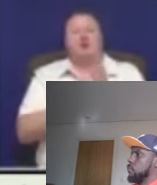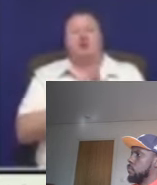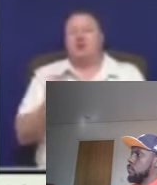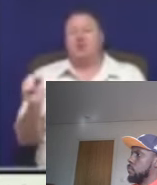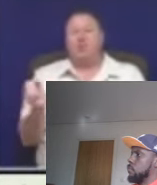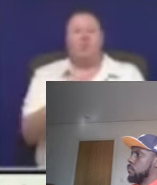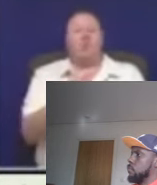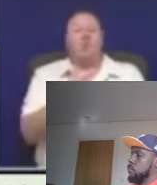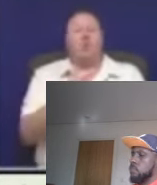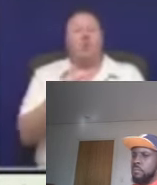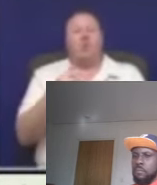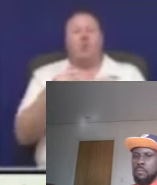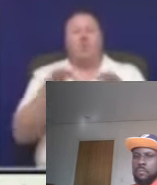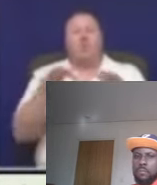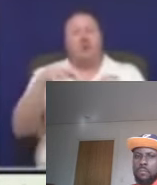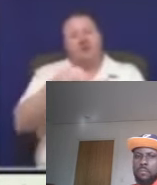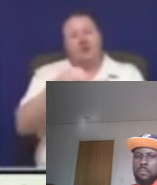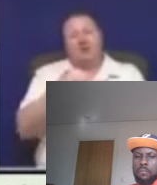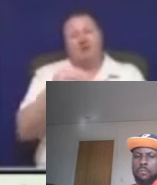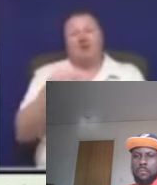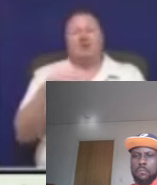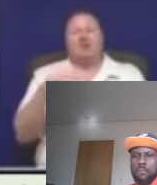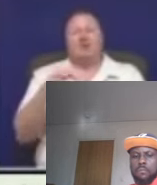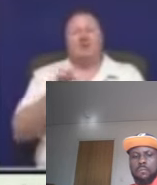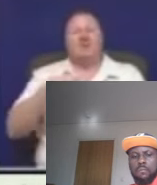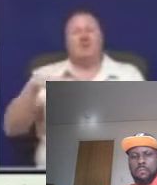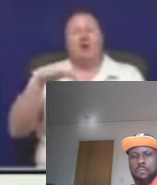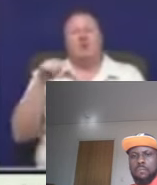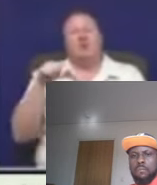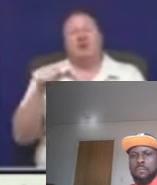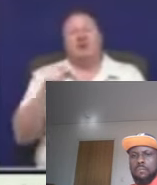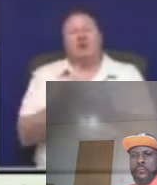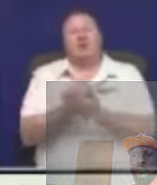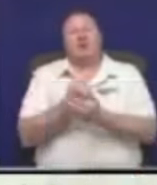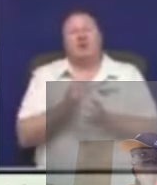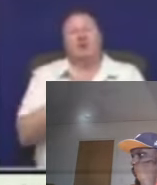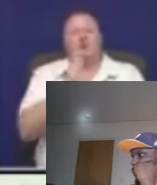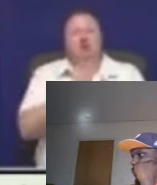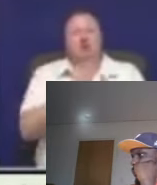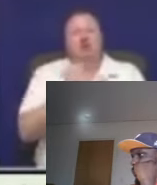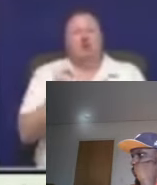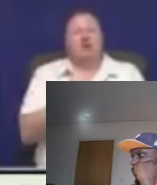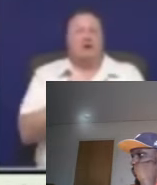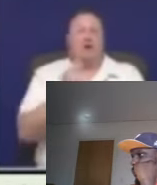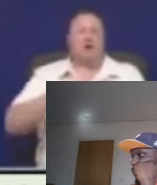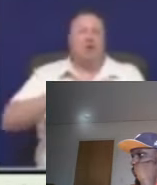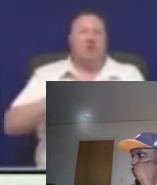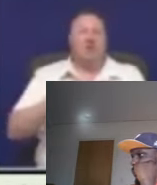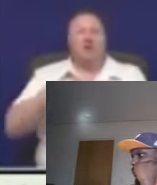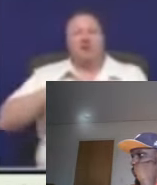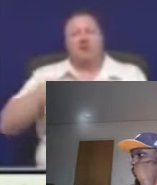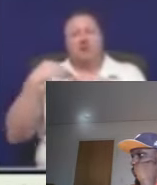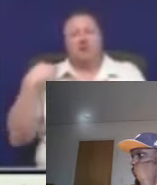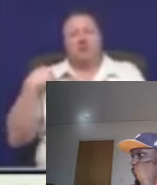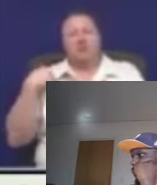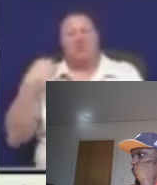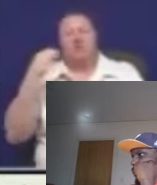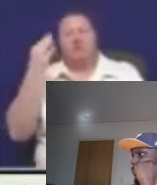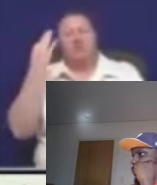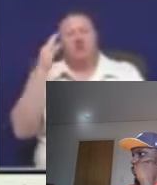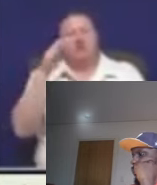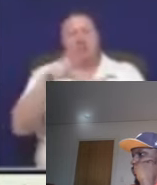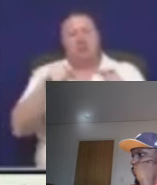practitioners in the built environment. We believe this measure will ensure that only qualified, accountable professionals are